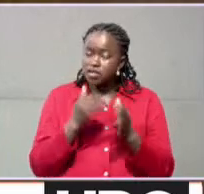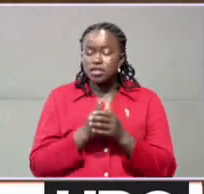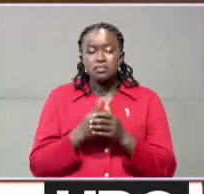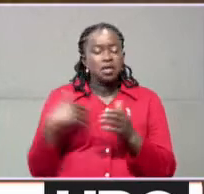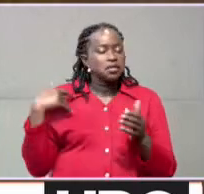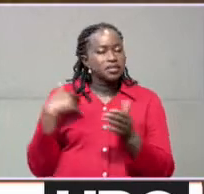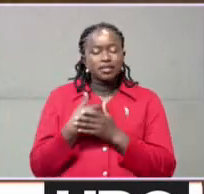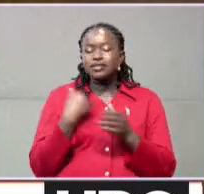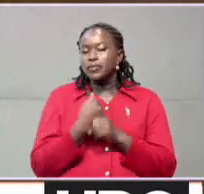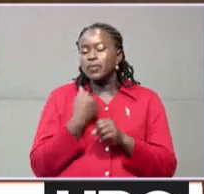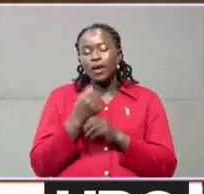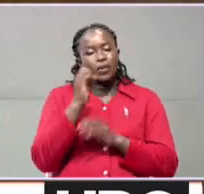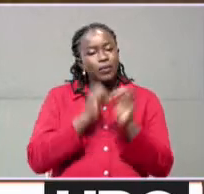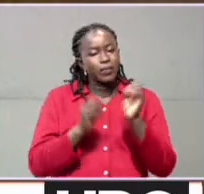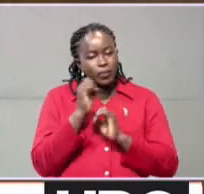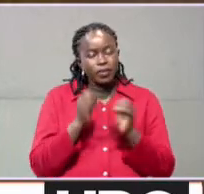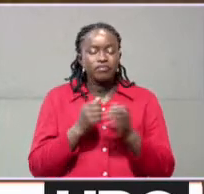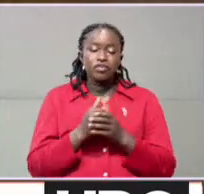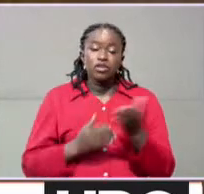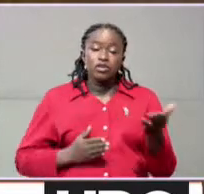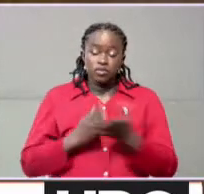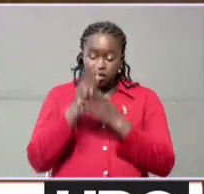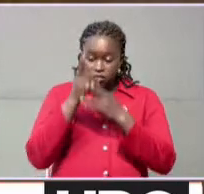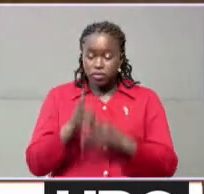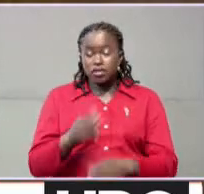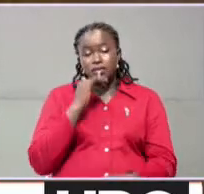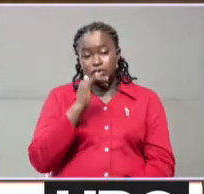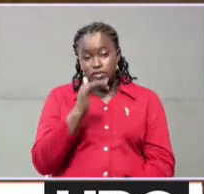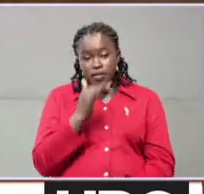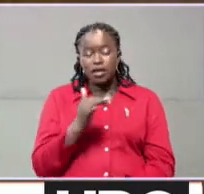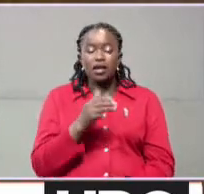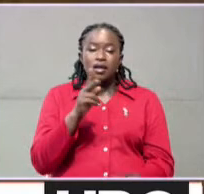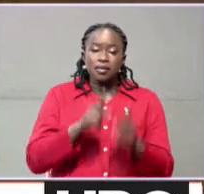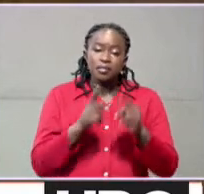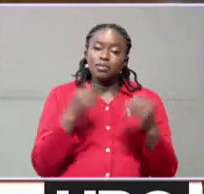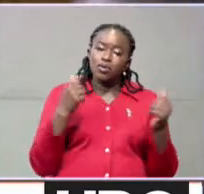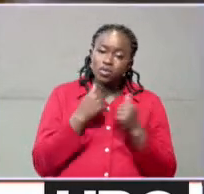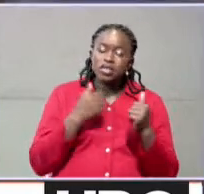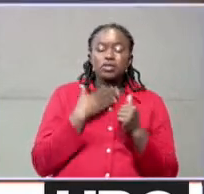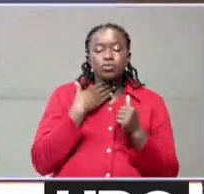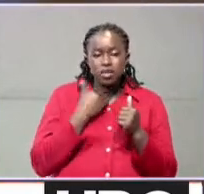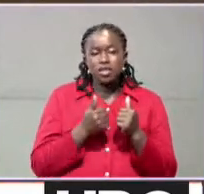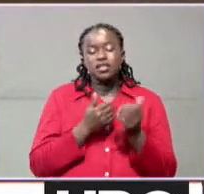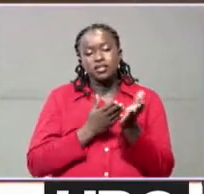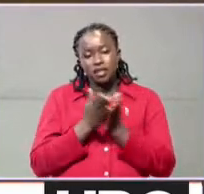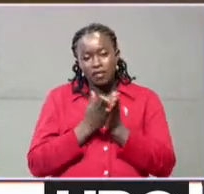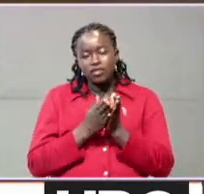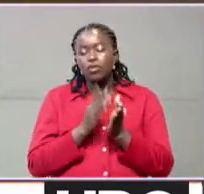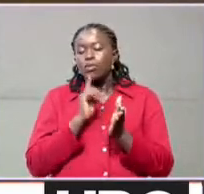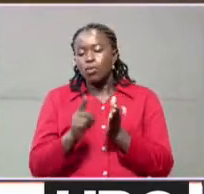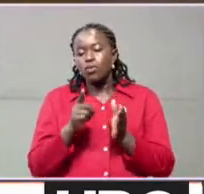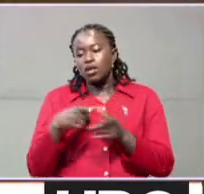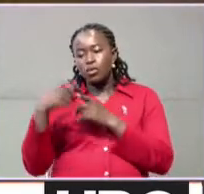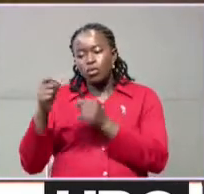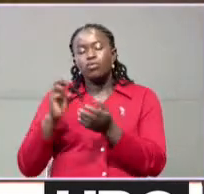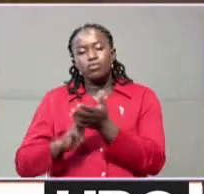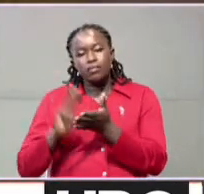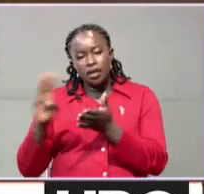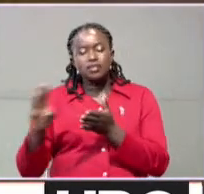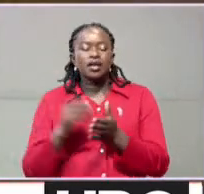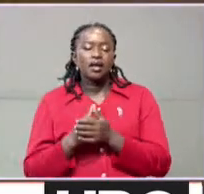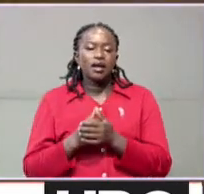in use veterinary speaker patients who require these services are directed to go to massacre regional fire hospital all